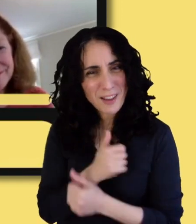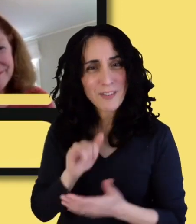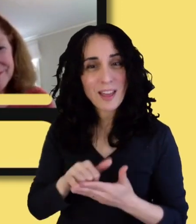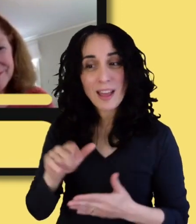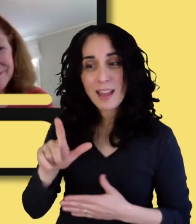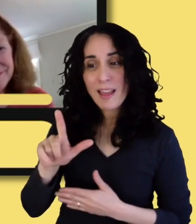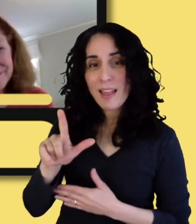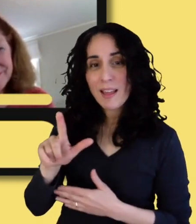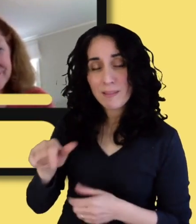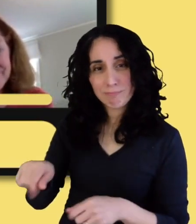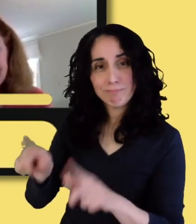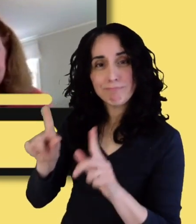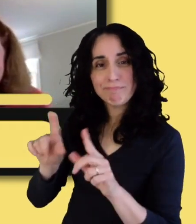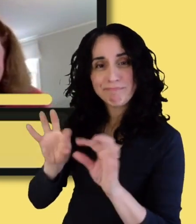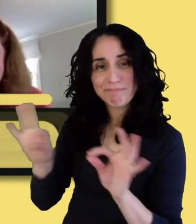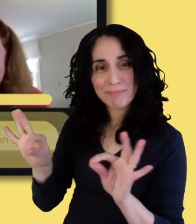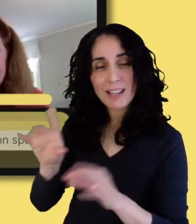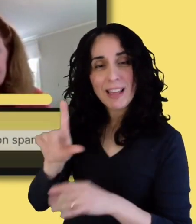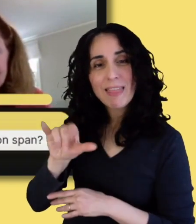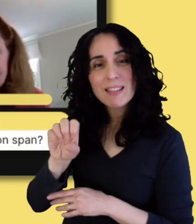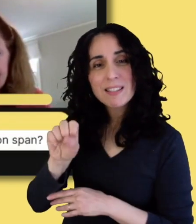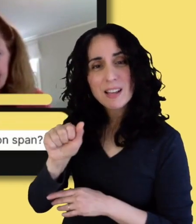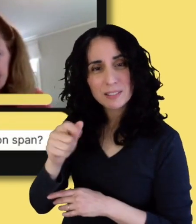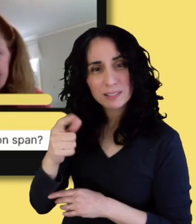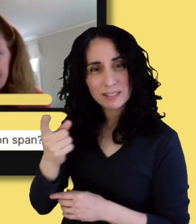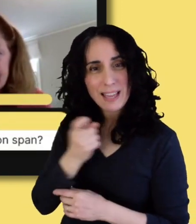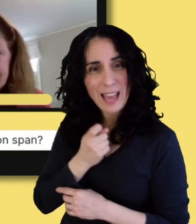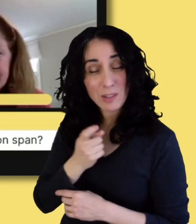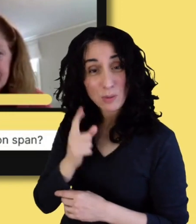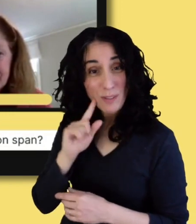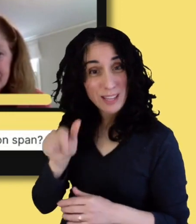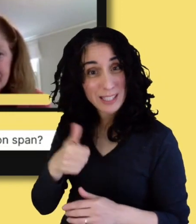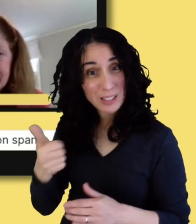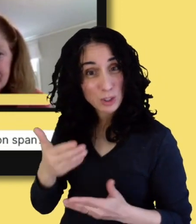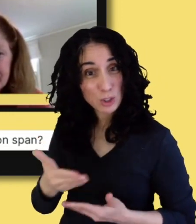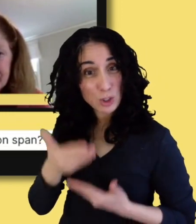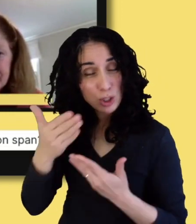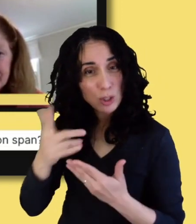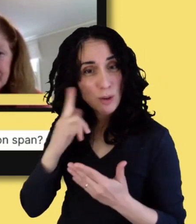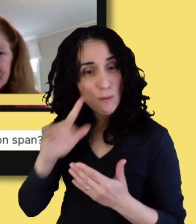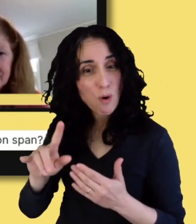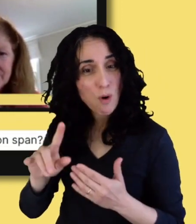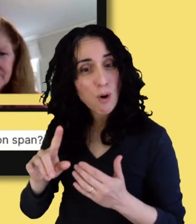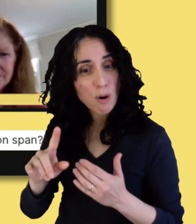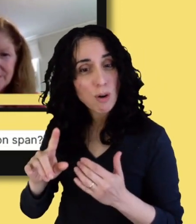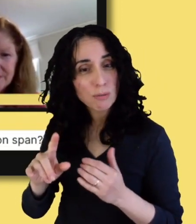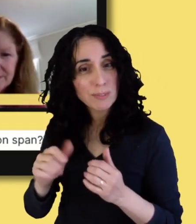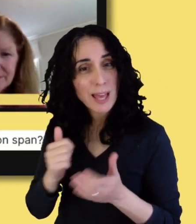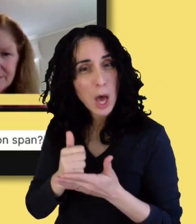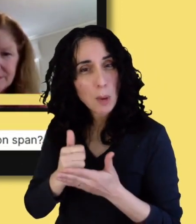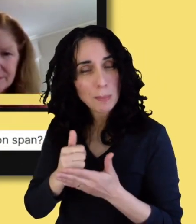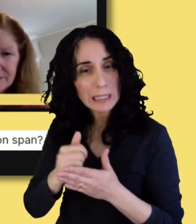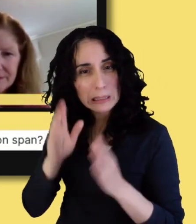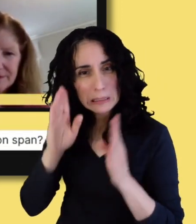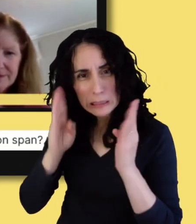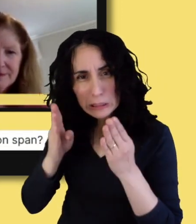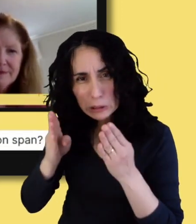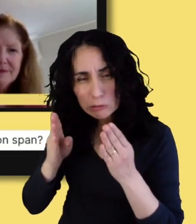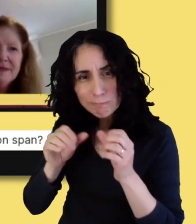Lisa just asked, are there any suggestions you have for stretching children's attention span?